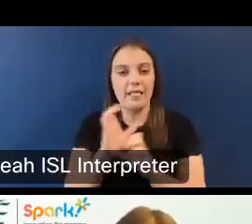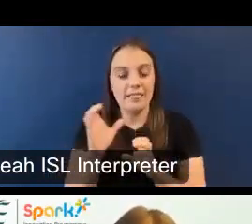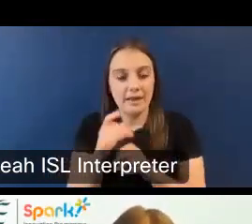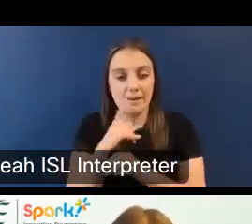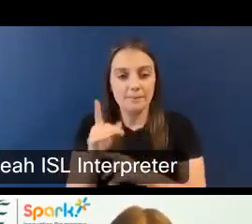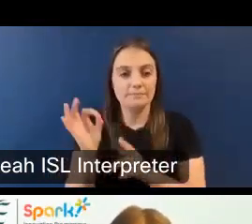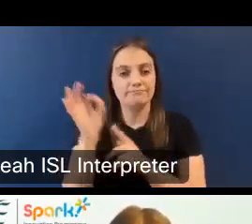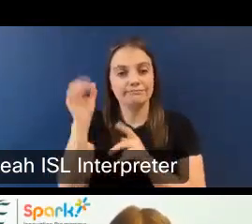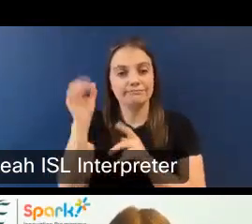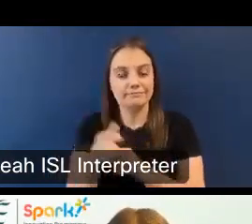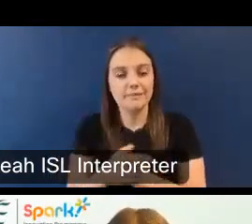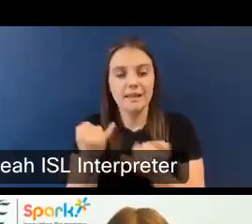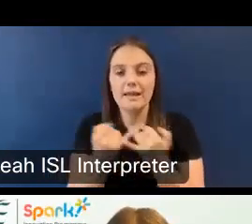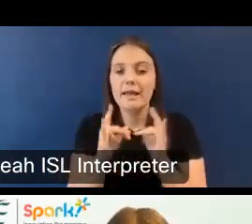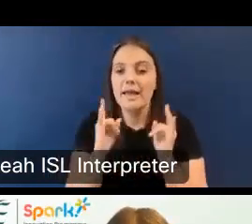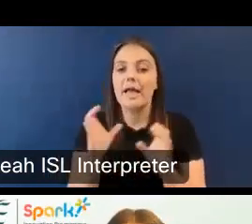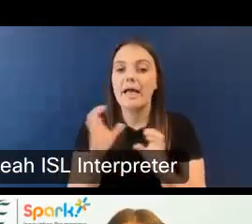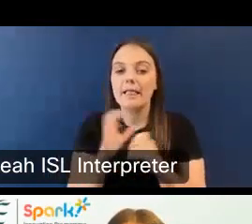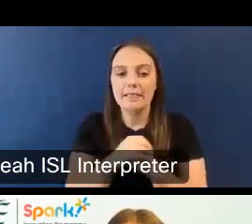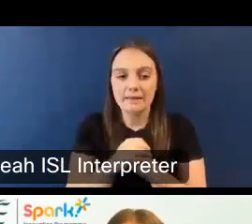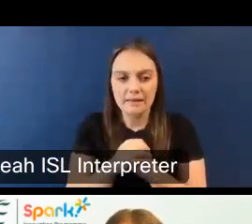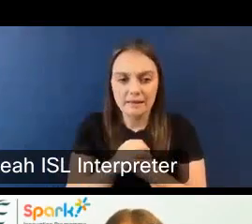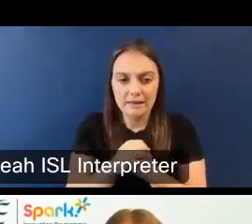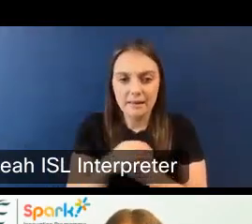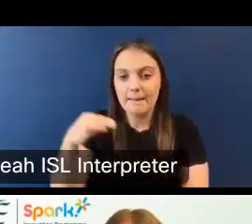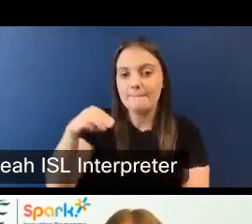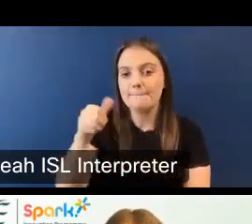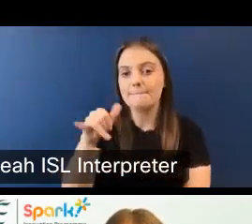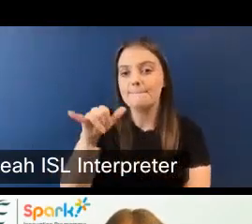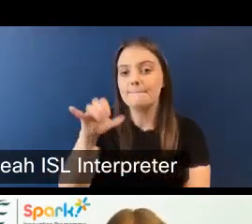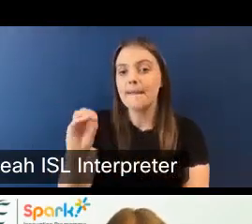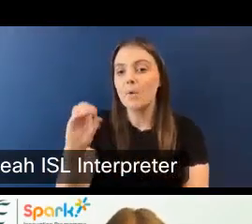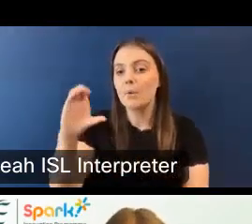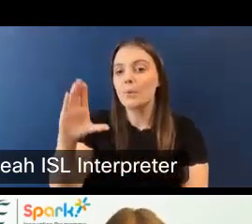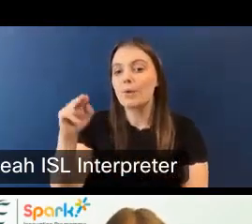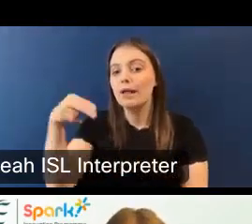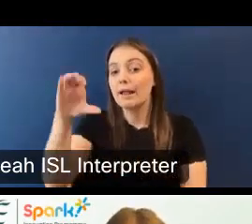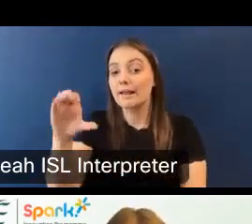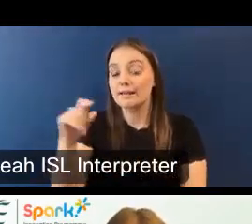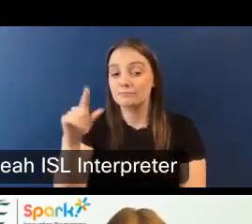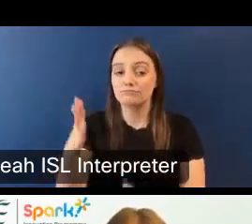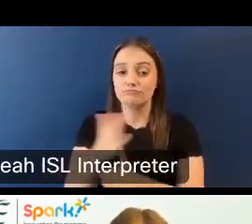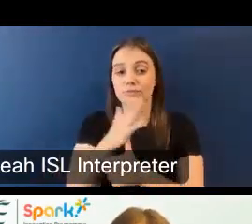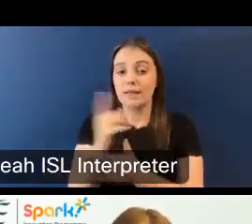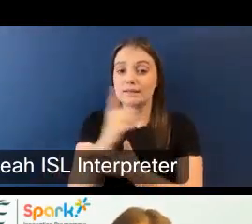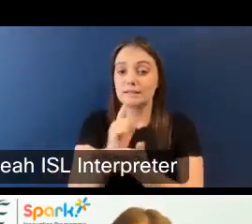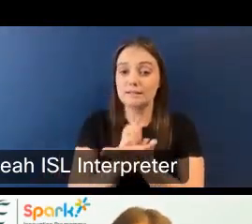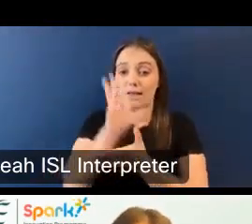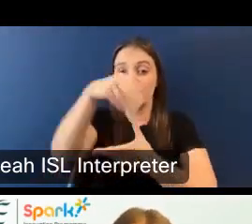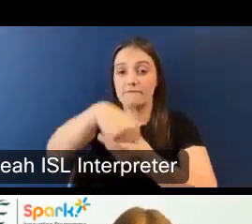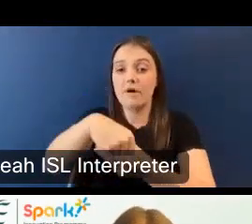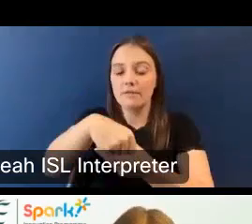like in terms of healthcare, Mayo Clinic, it was one of the pioneers in embedding design on their, let's say,